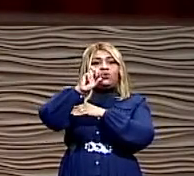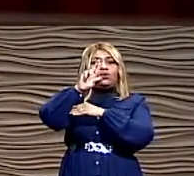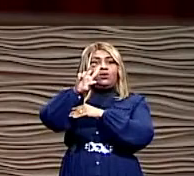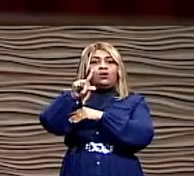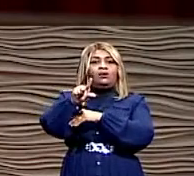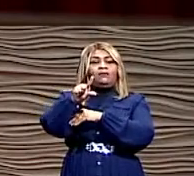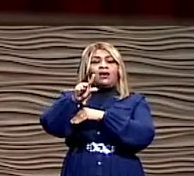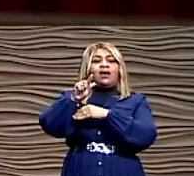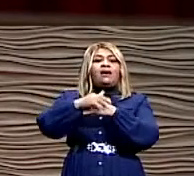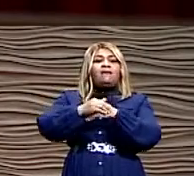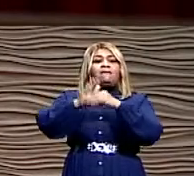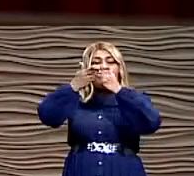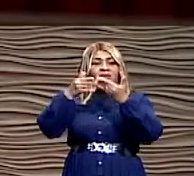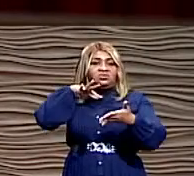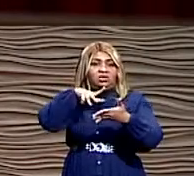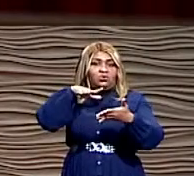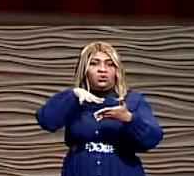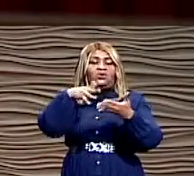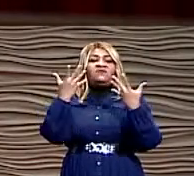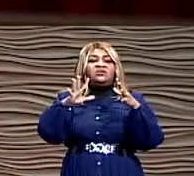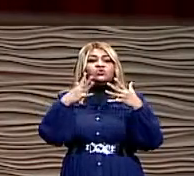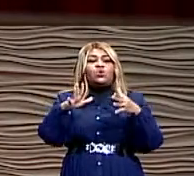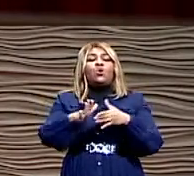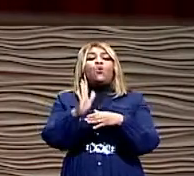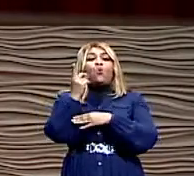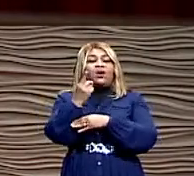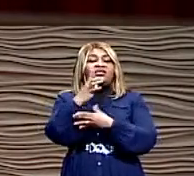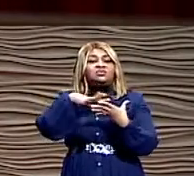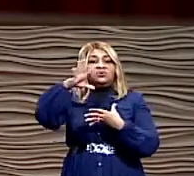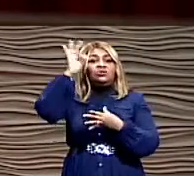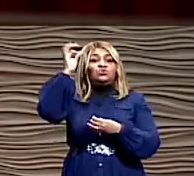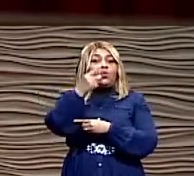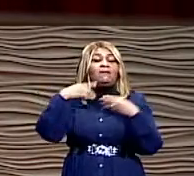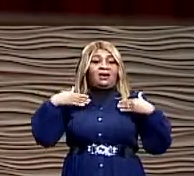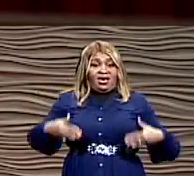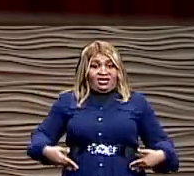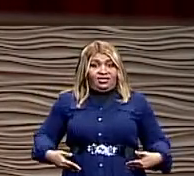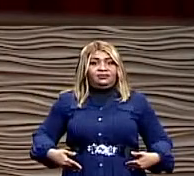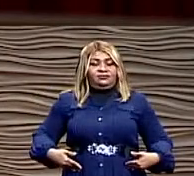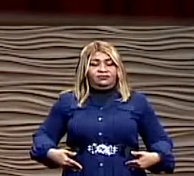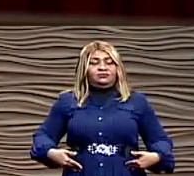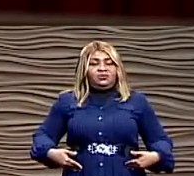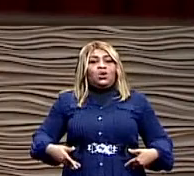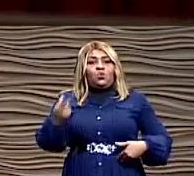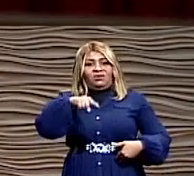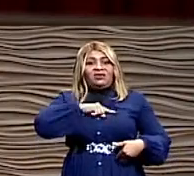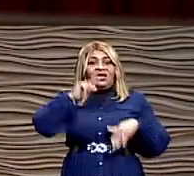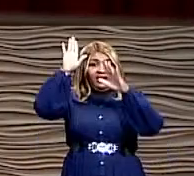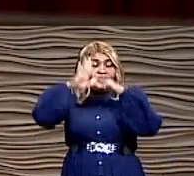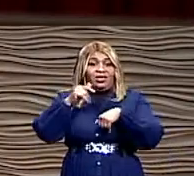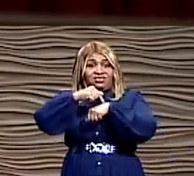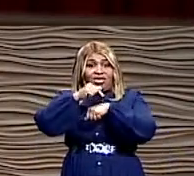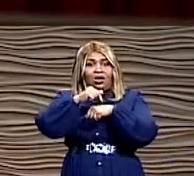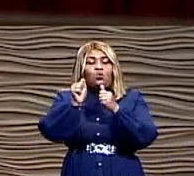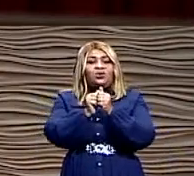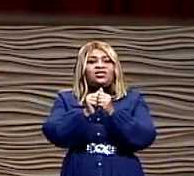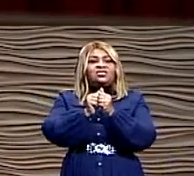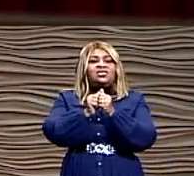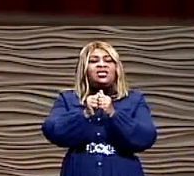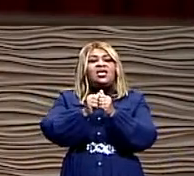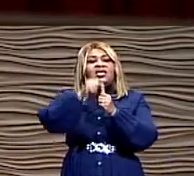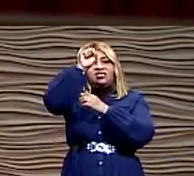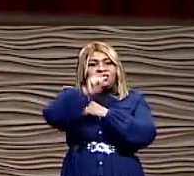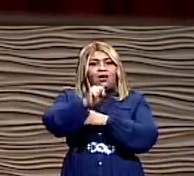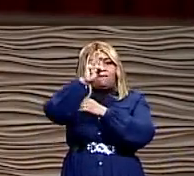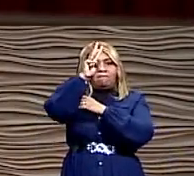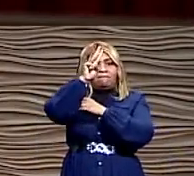closing out One Spirit, One Body, the study through the book of Ephesians. We've had an amazing time with South Main Baptist Church, and